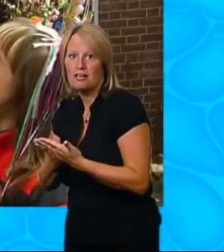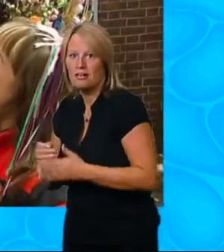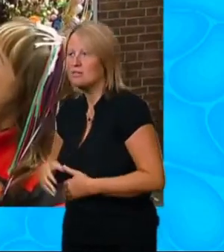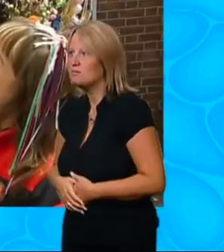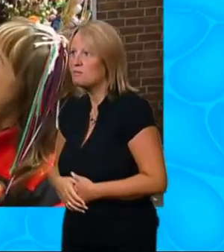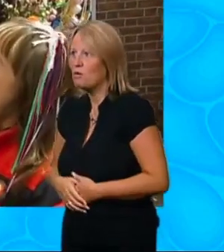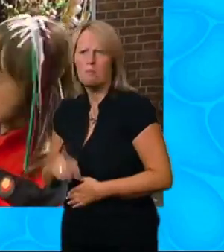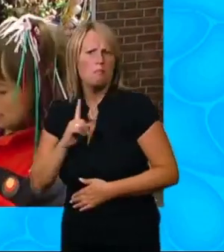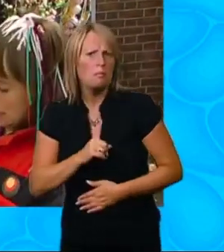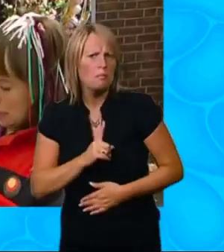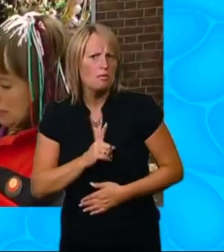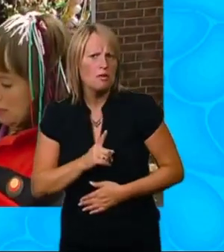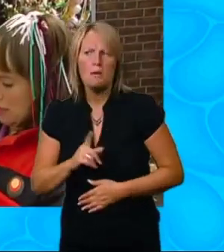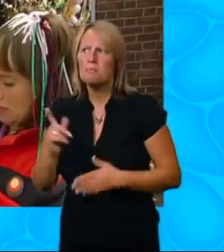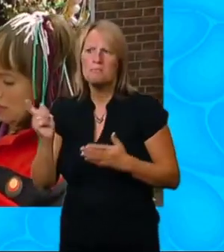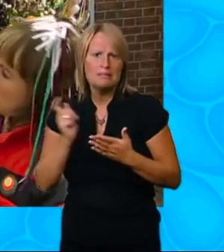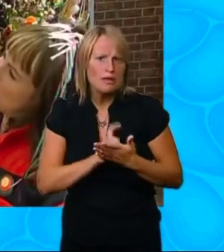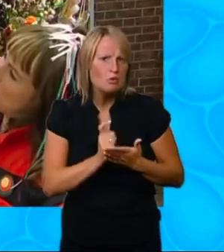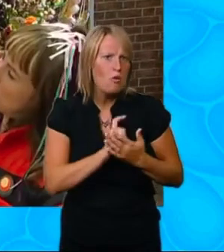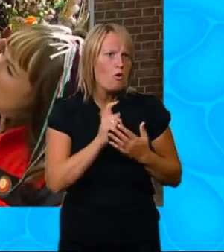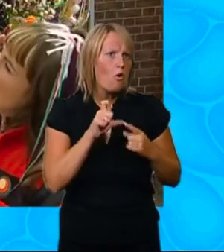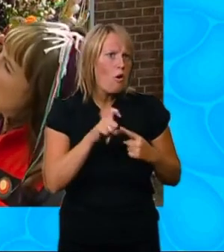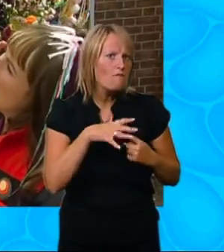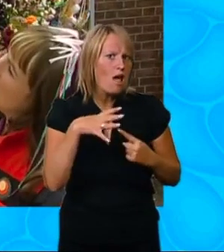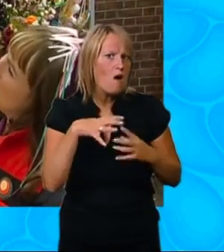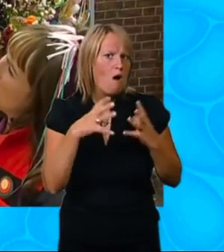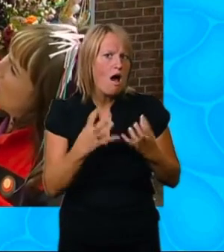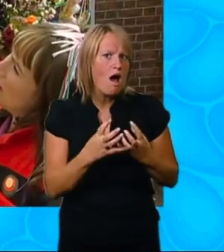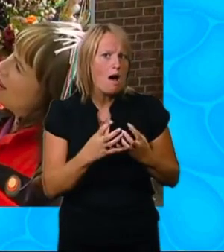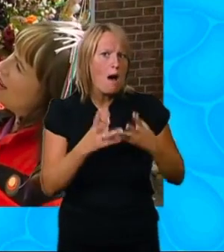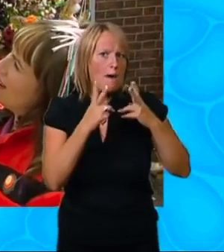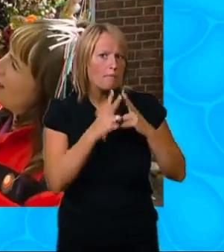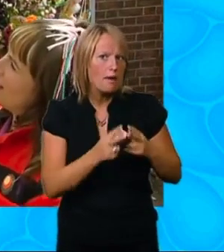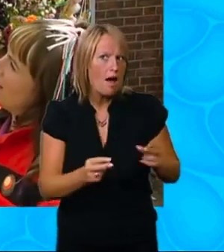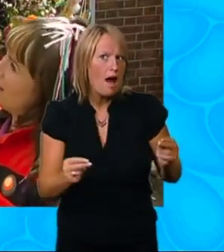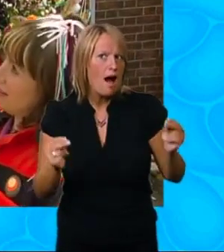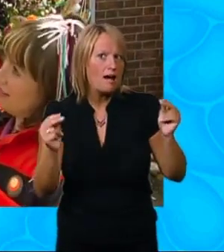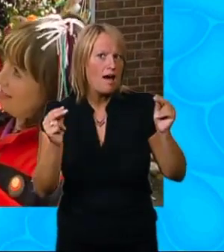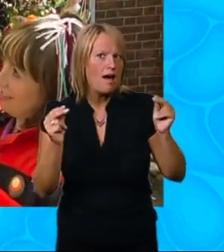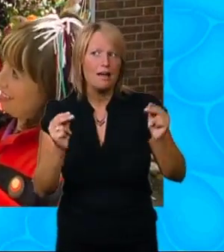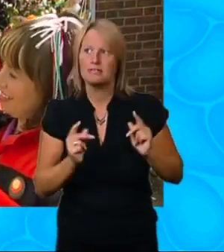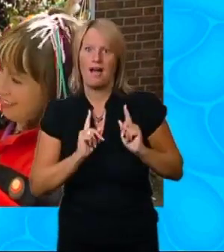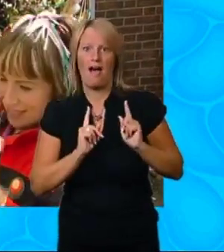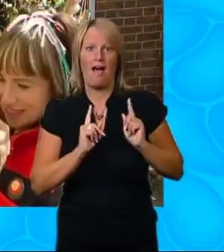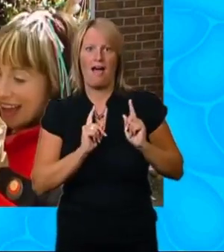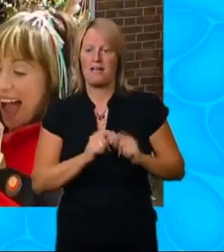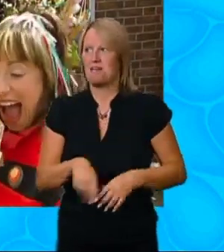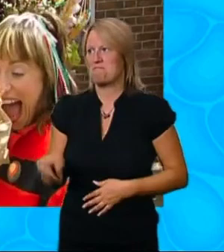Oh, what was it, Bobby? Potatoes, cauliflower and... bananas?